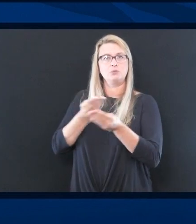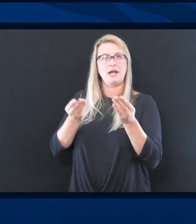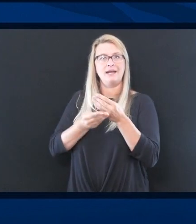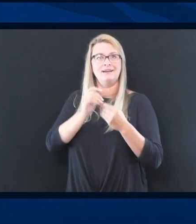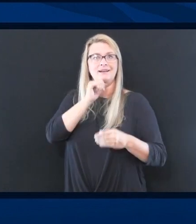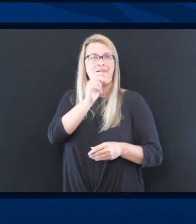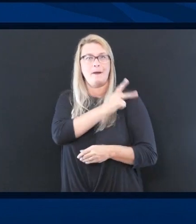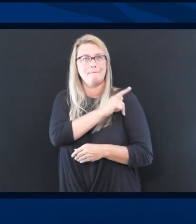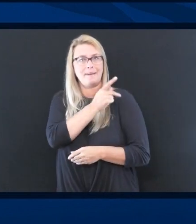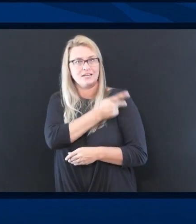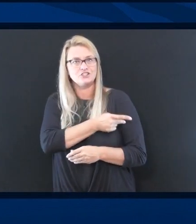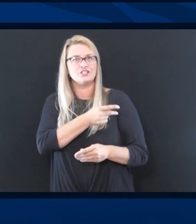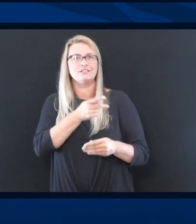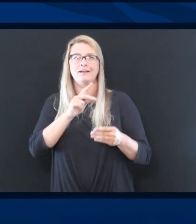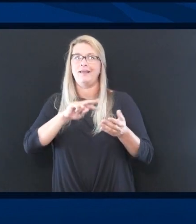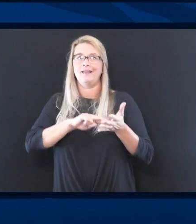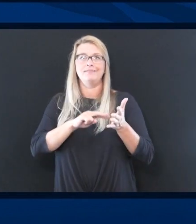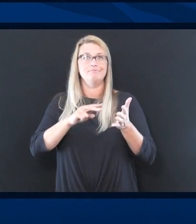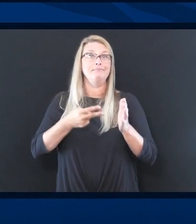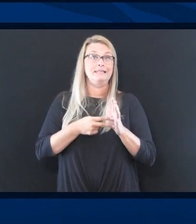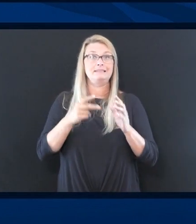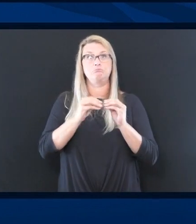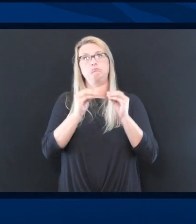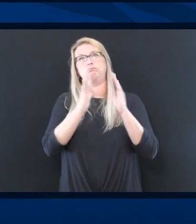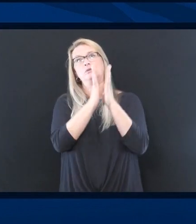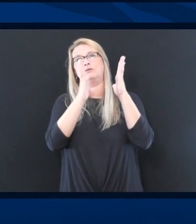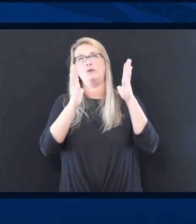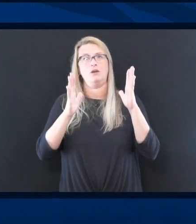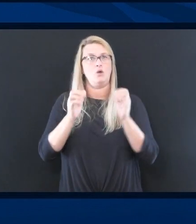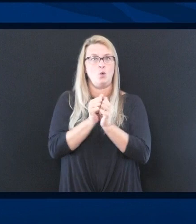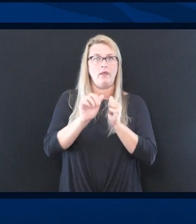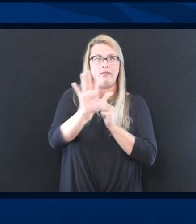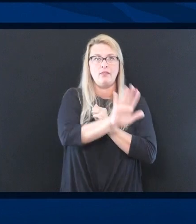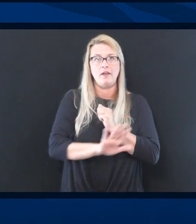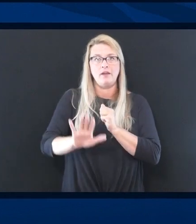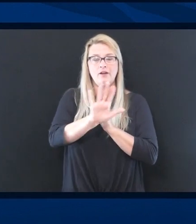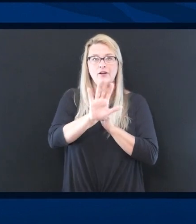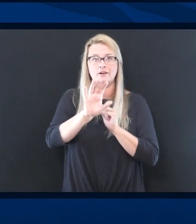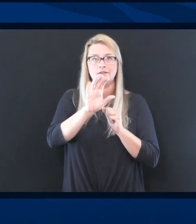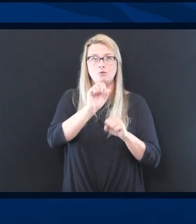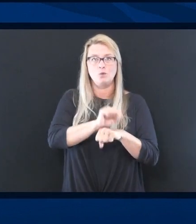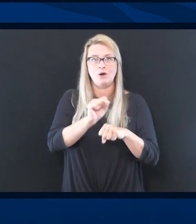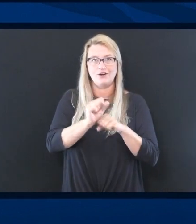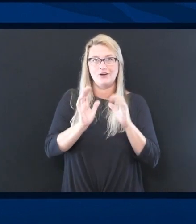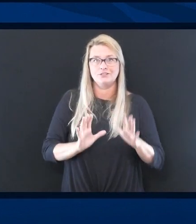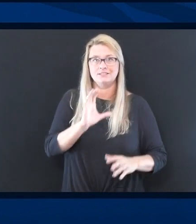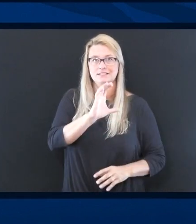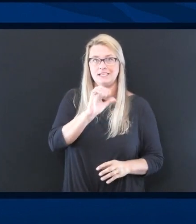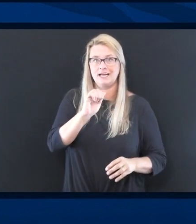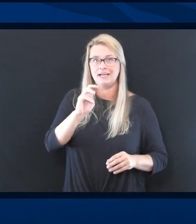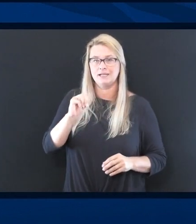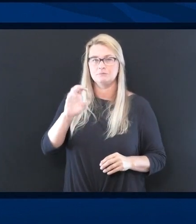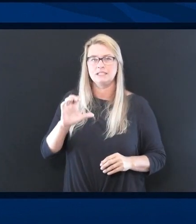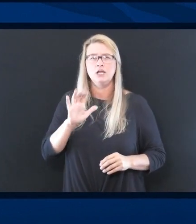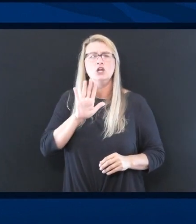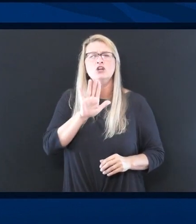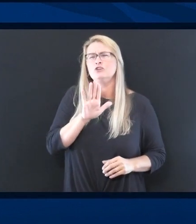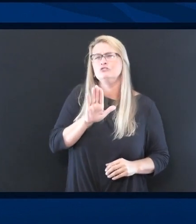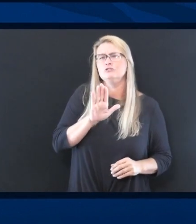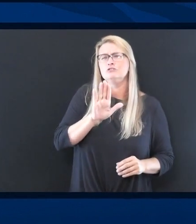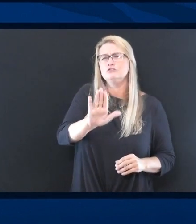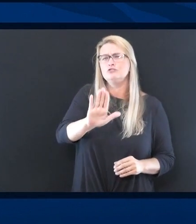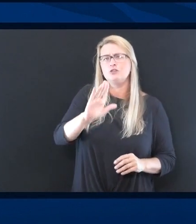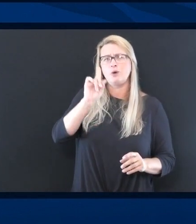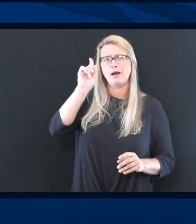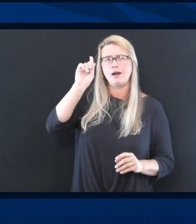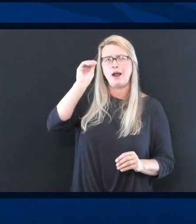and that set off a firestorm. Just your take on healthcare workers at Charleston Area Medical Center, where they